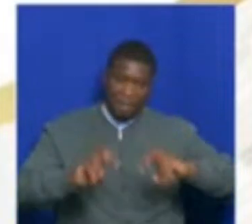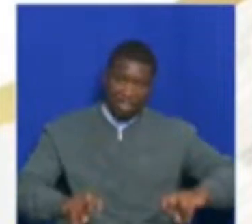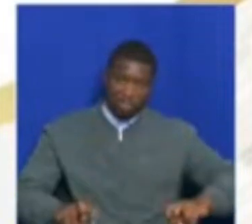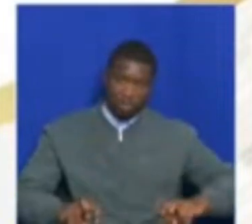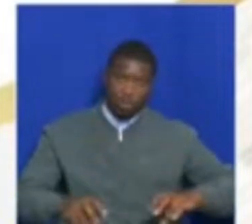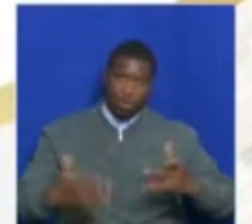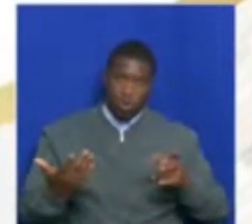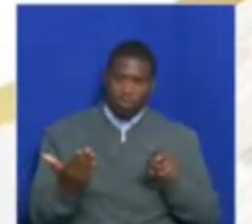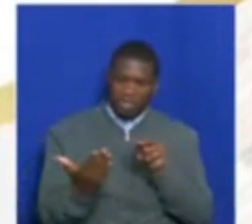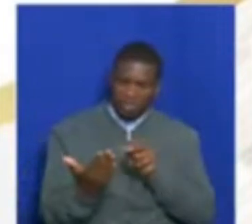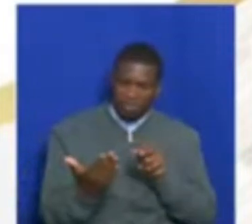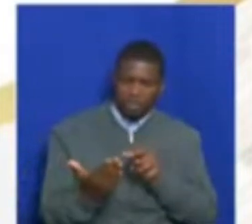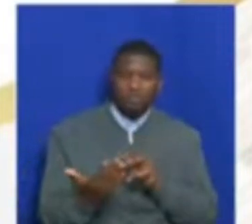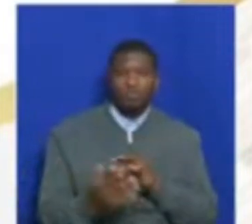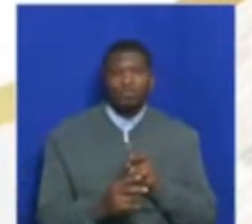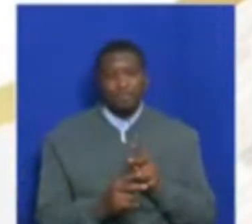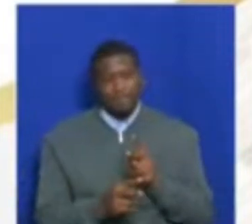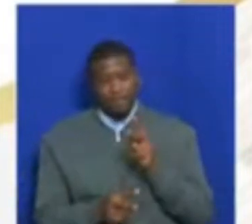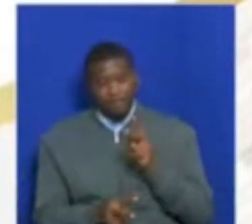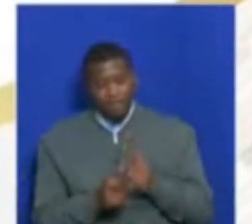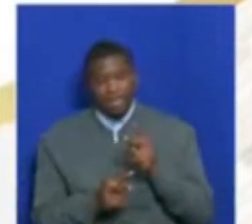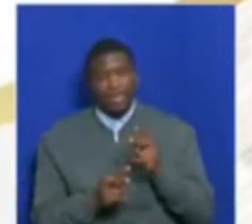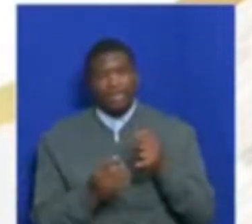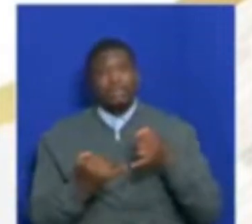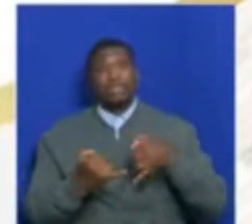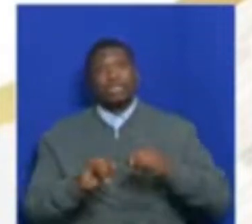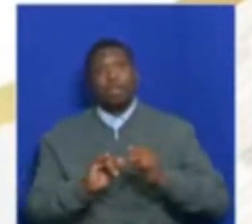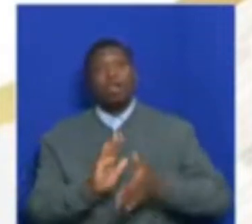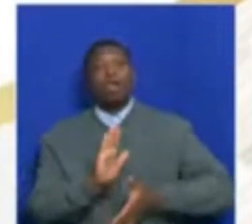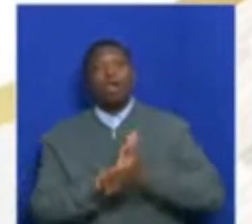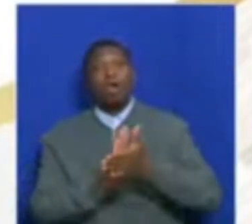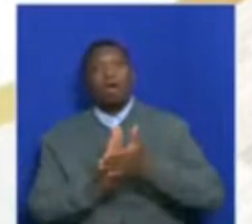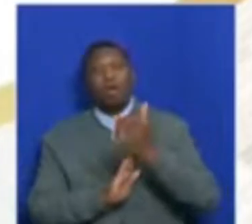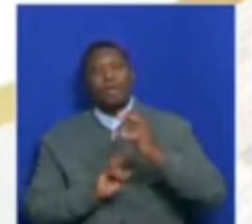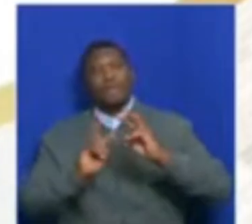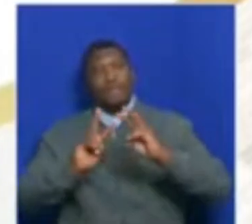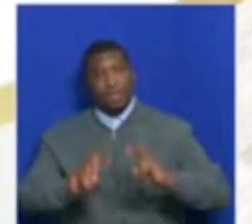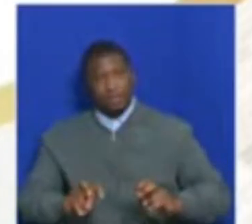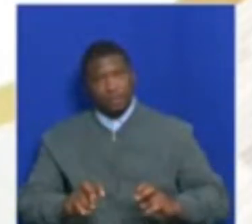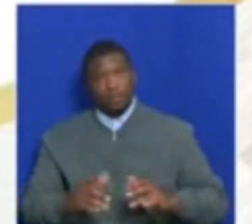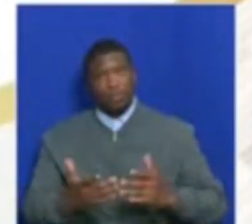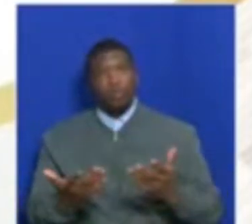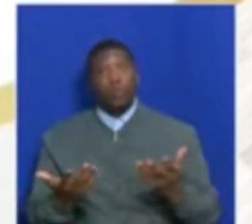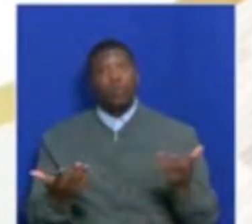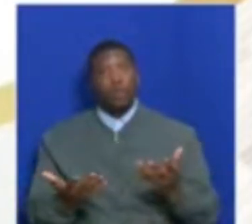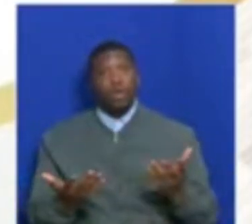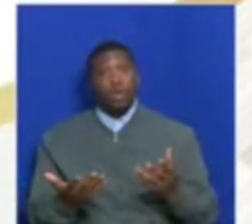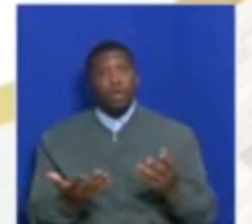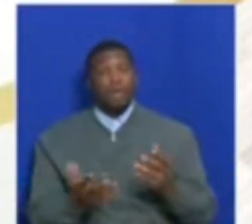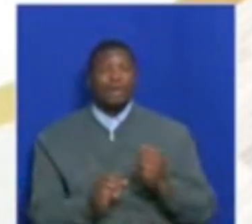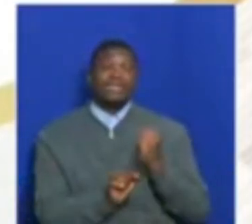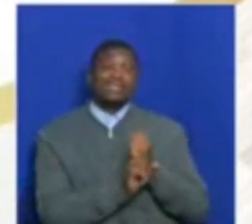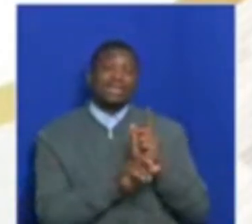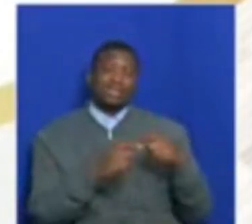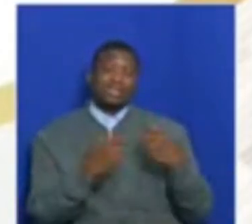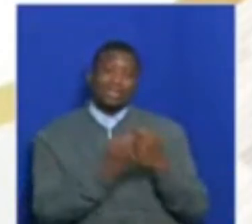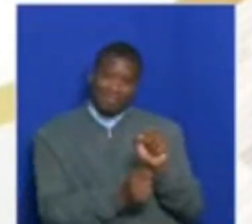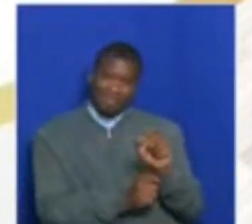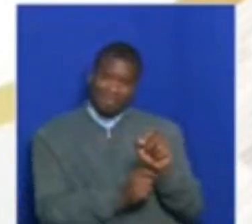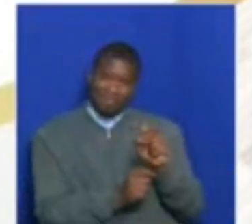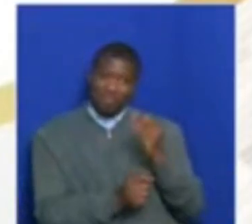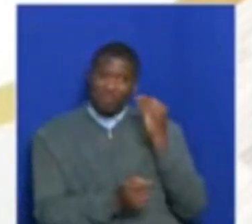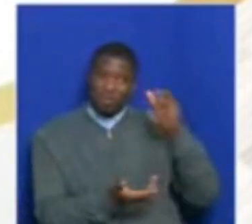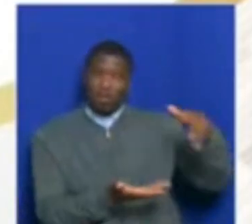finalize outstanding investigation, trace Bevan Loftus, task crime intelligence, see my entry